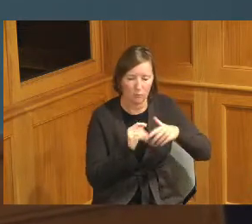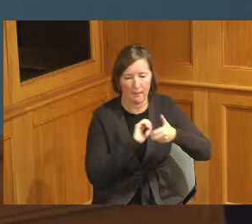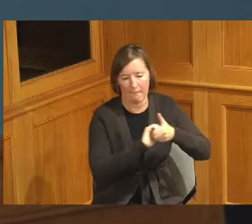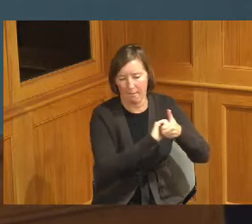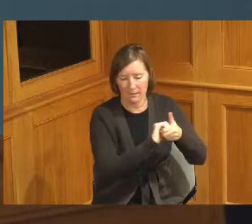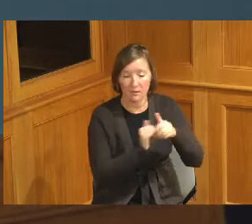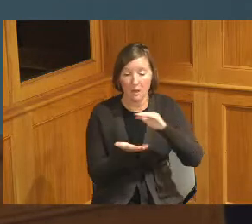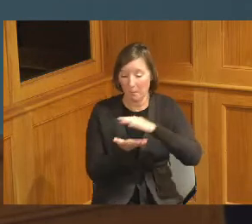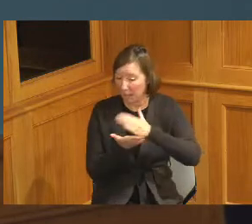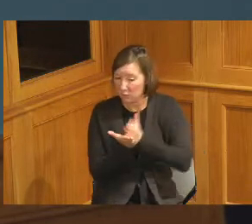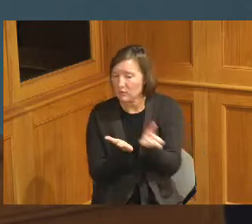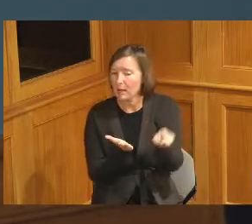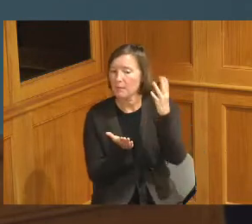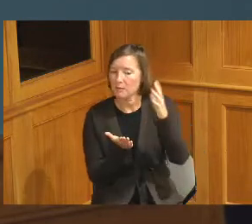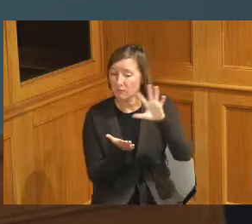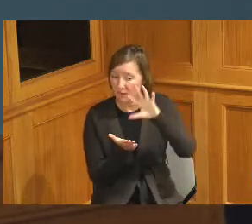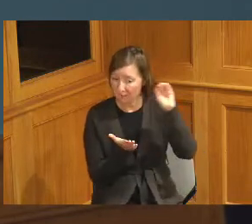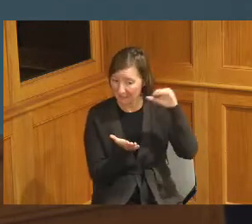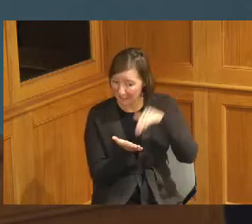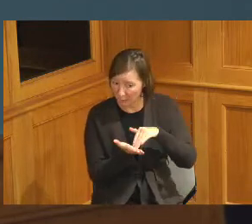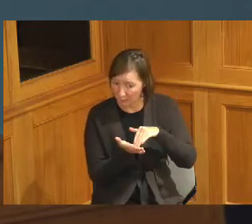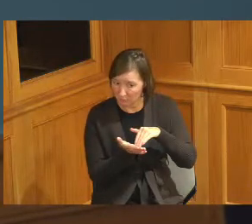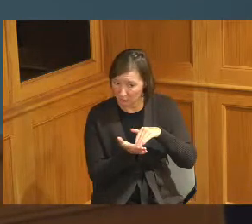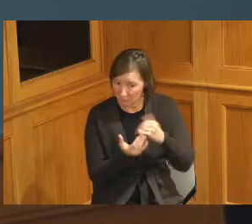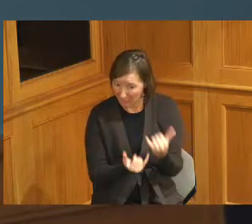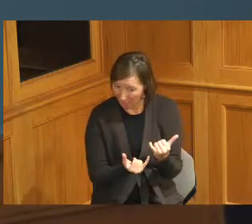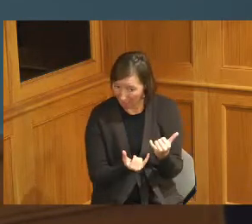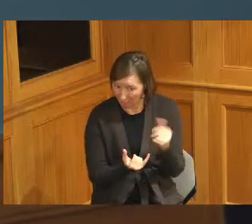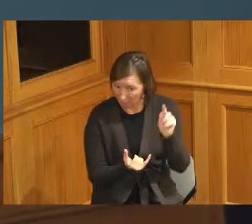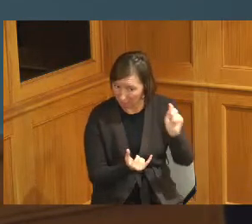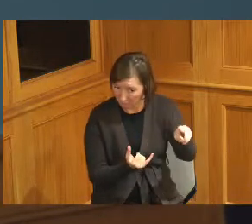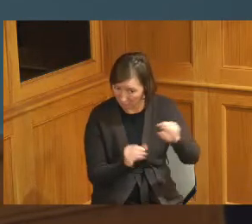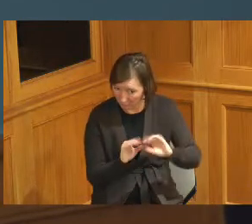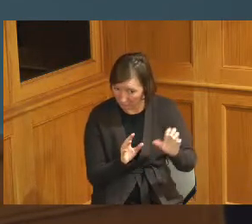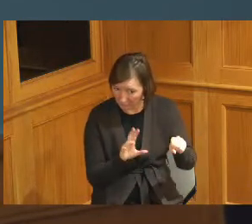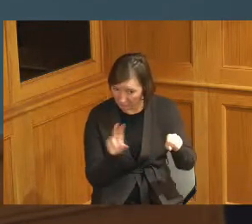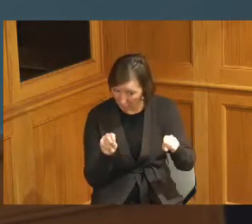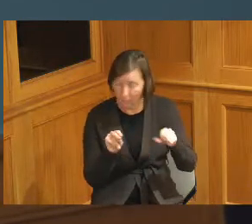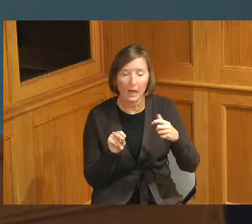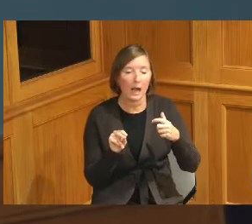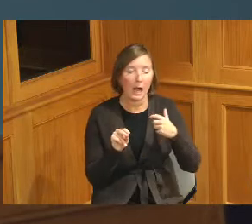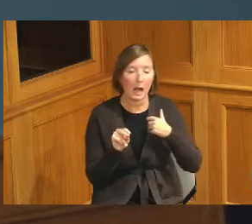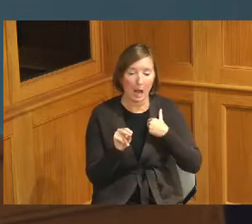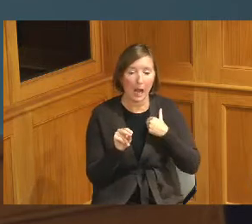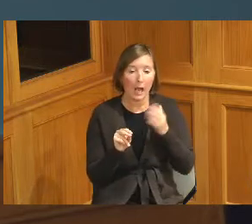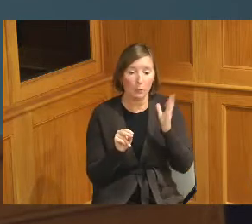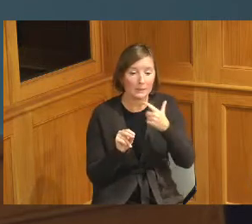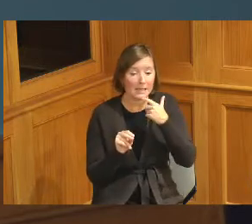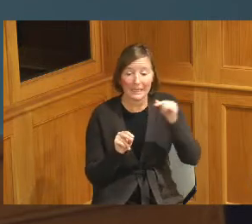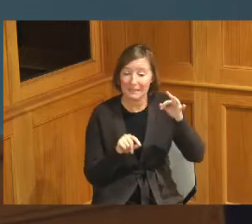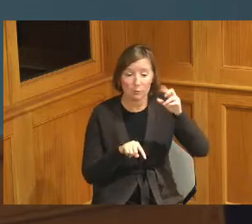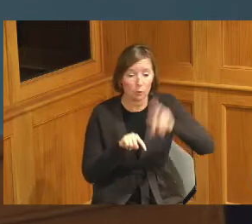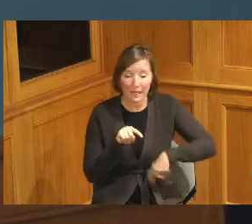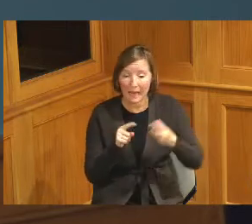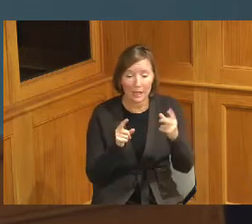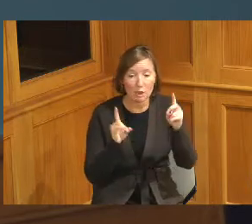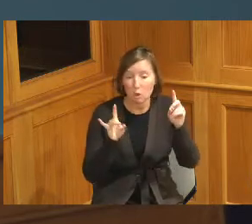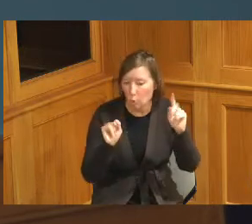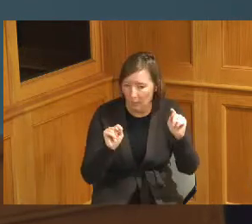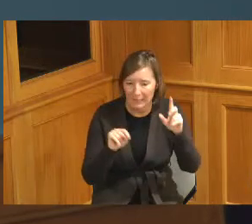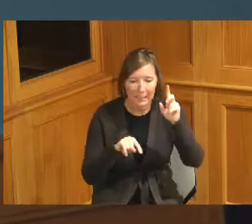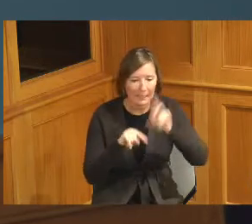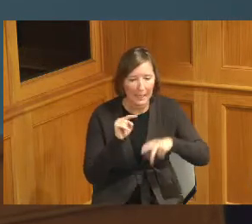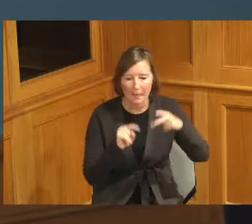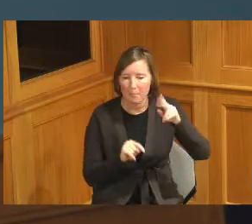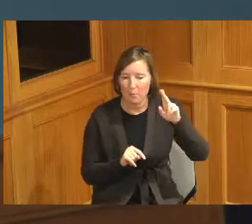budget this time, right now. And I was the one that said, if you can't pull it off this year,